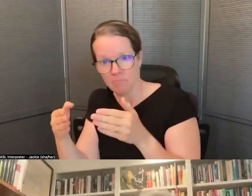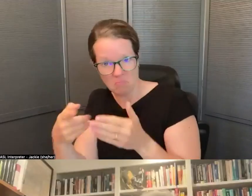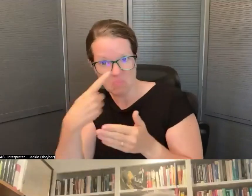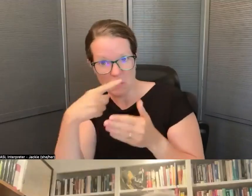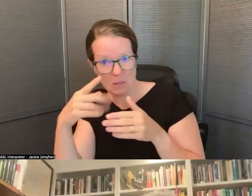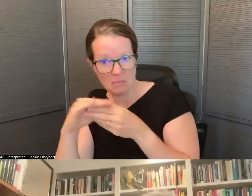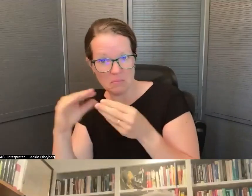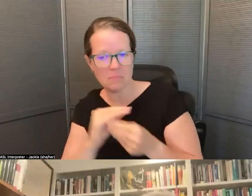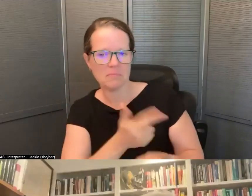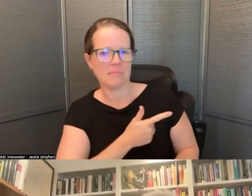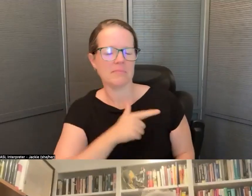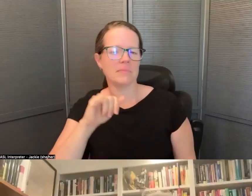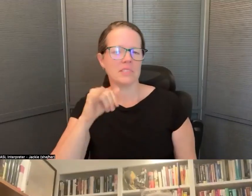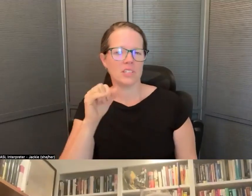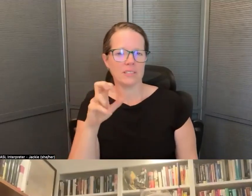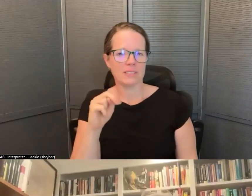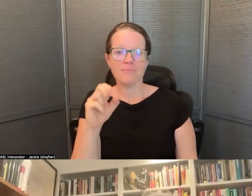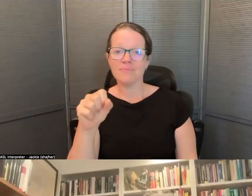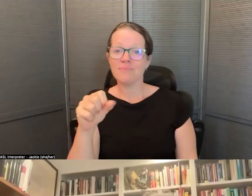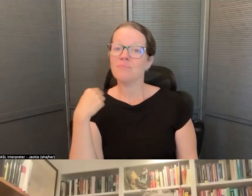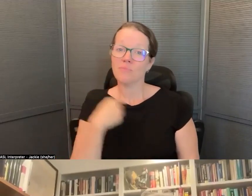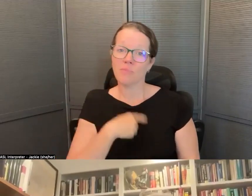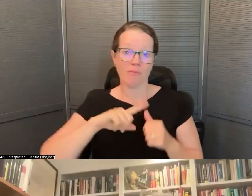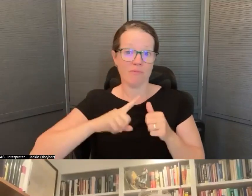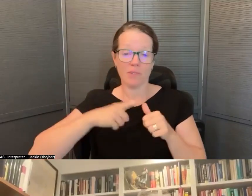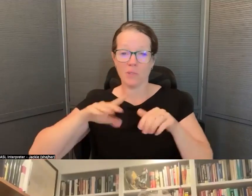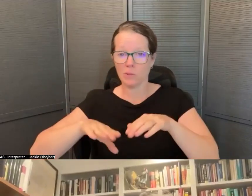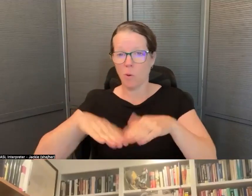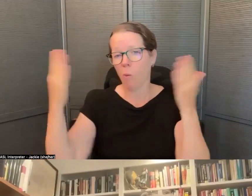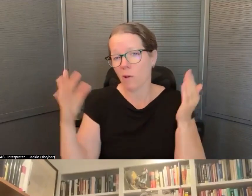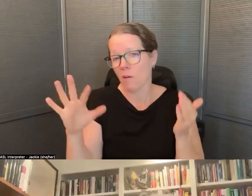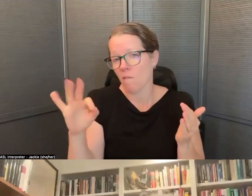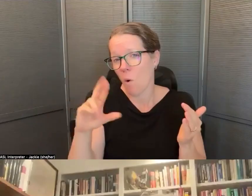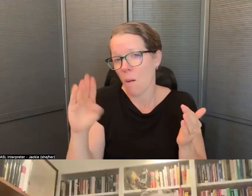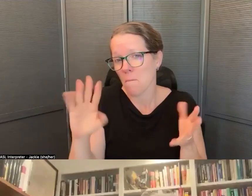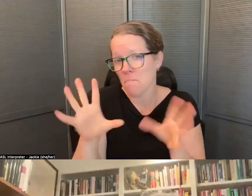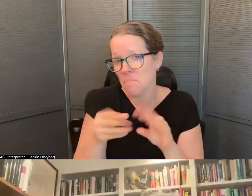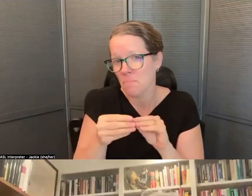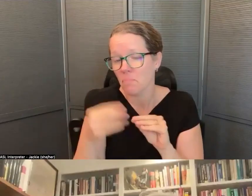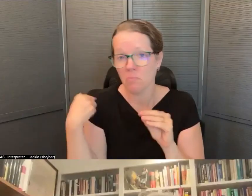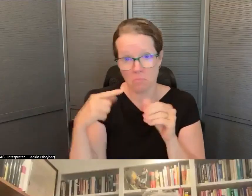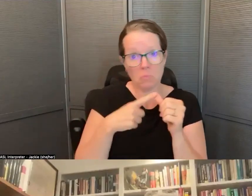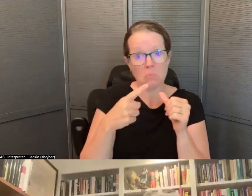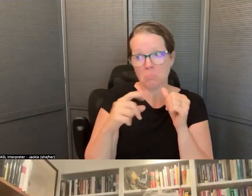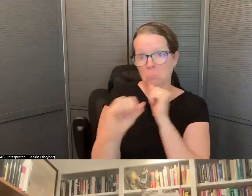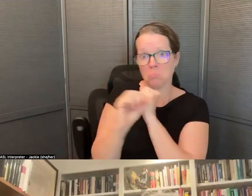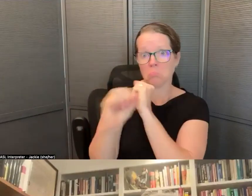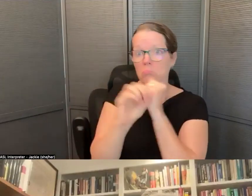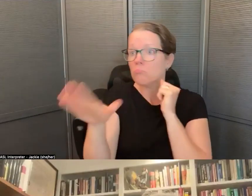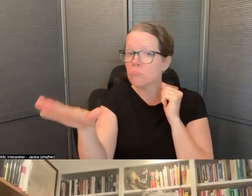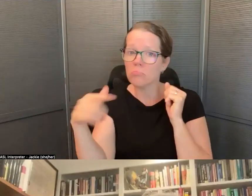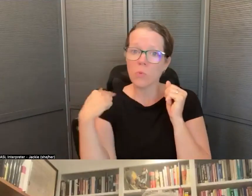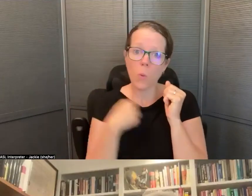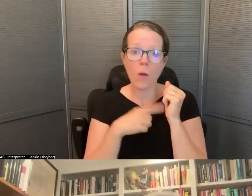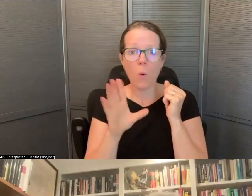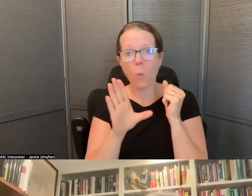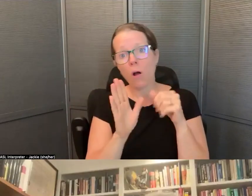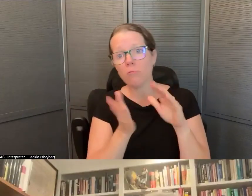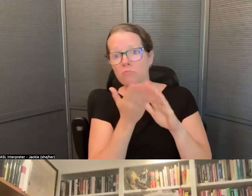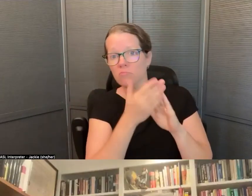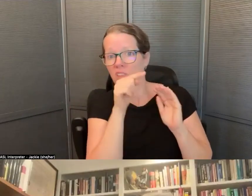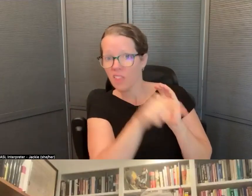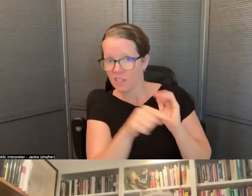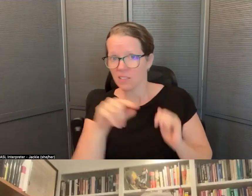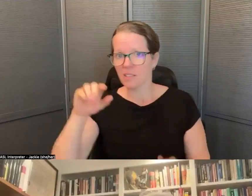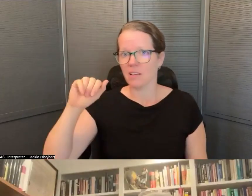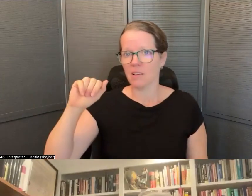had an open forum. Basically, we advertised the group that it was something that we'd be promoting, and we, Alexa and I,